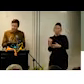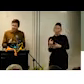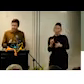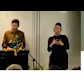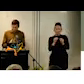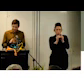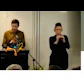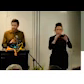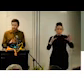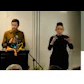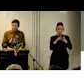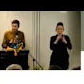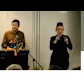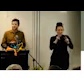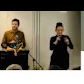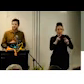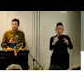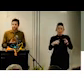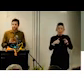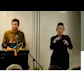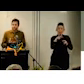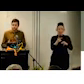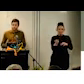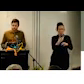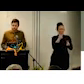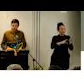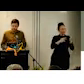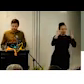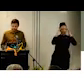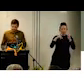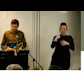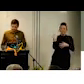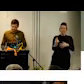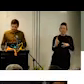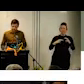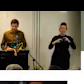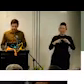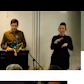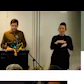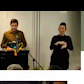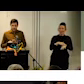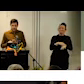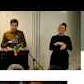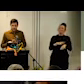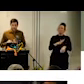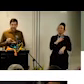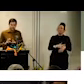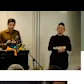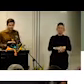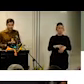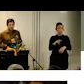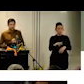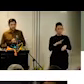on the spindle inside, you have the hippocampal really fast activity going on during that. And this is